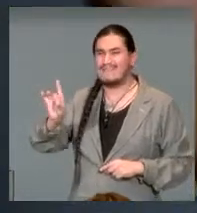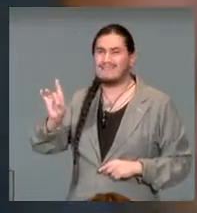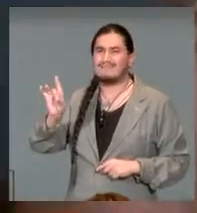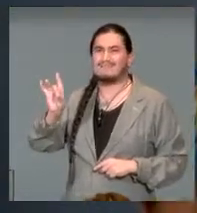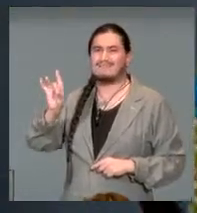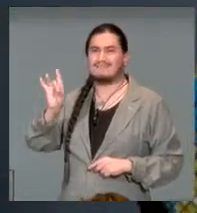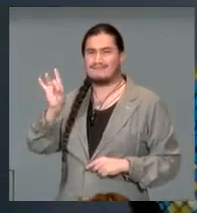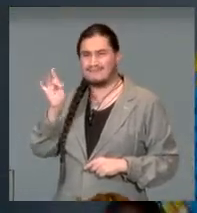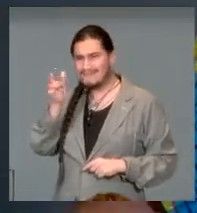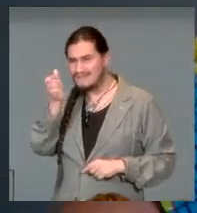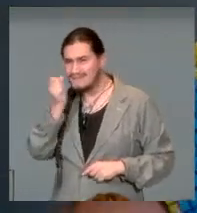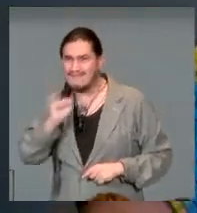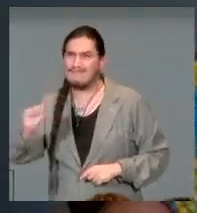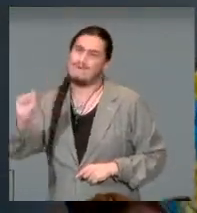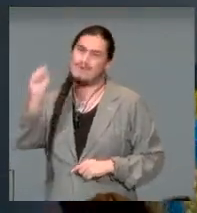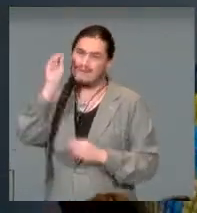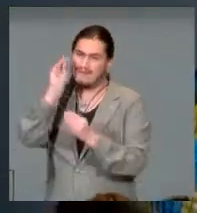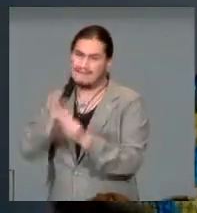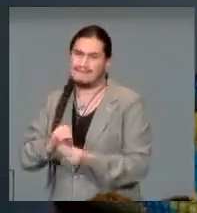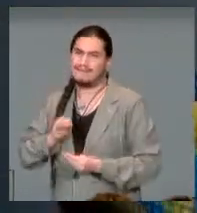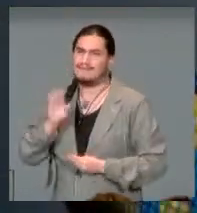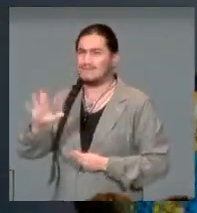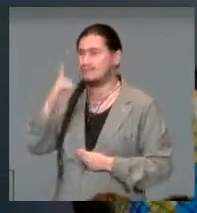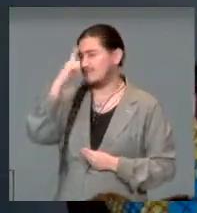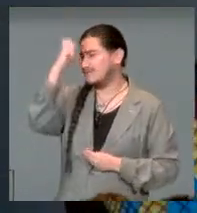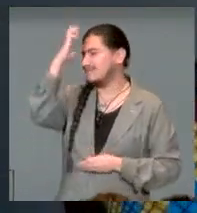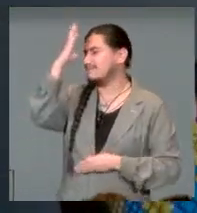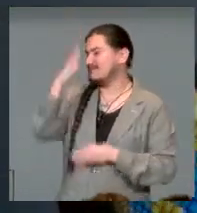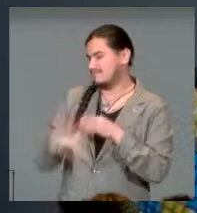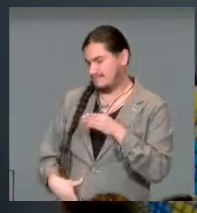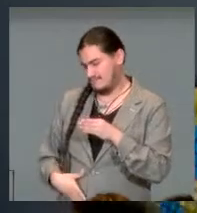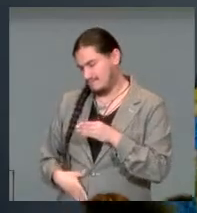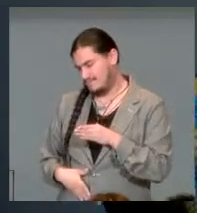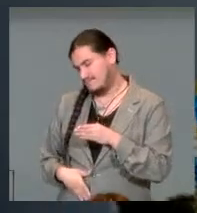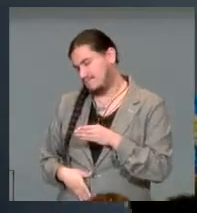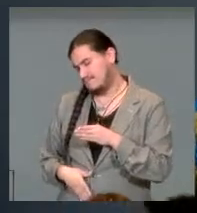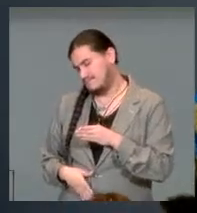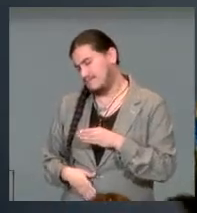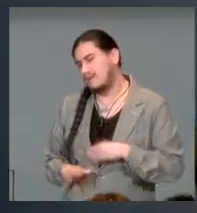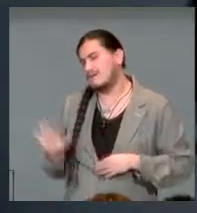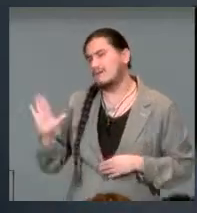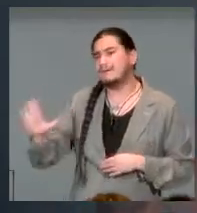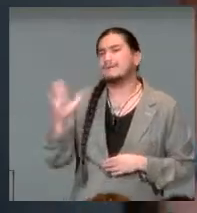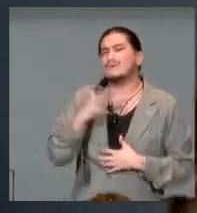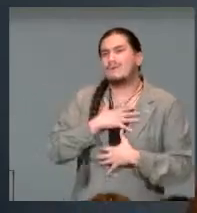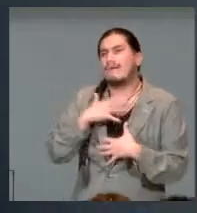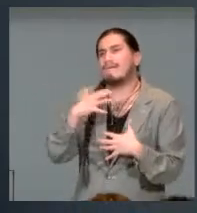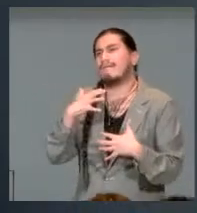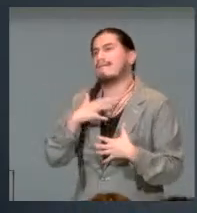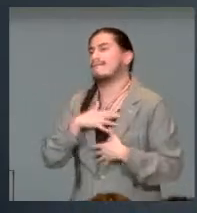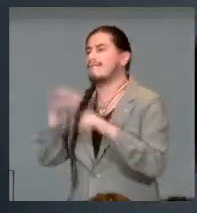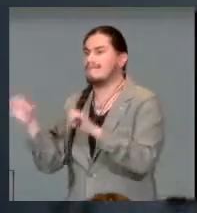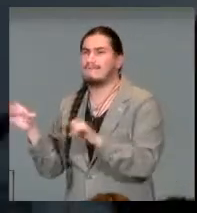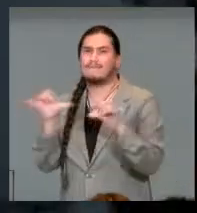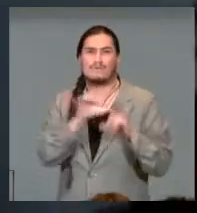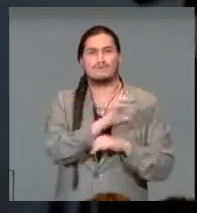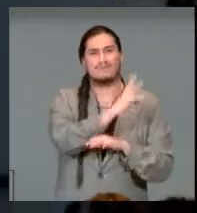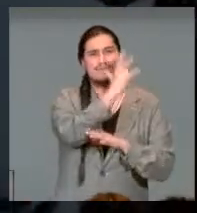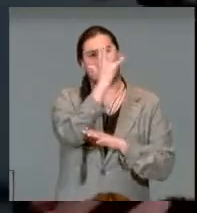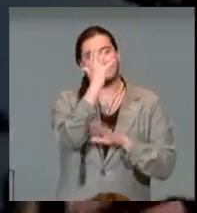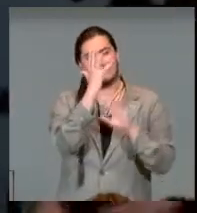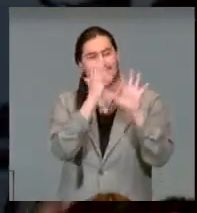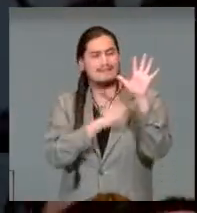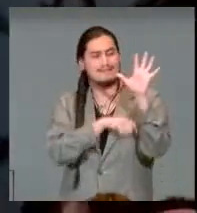1, 2, 3, 4, 5, 6, 7, 8 silver kisses ending her dreaming. The breath is a tree wishing away the noose,